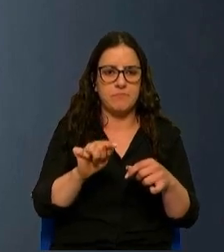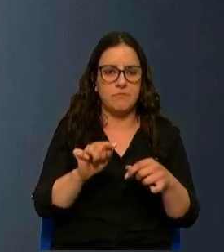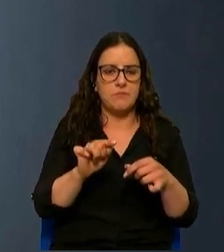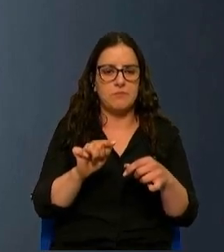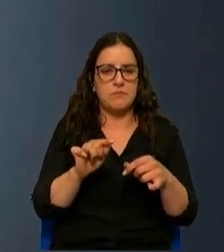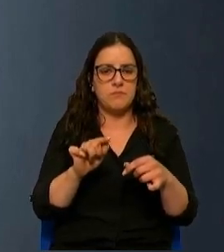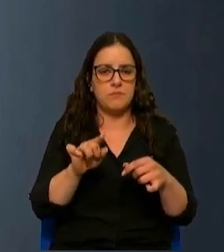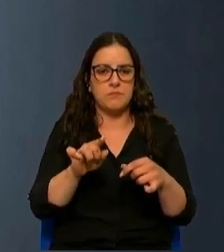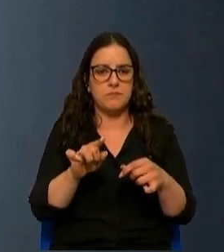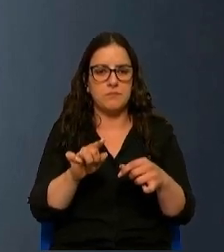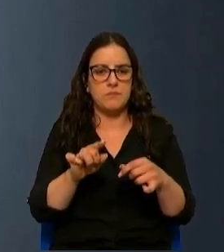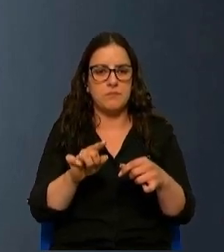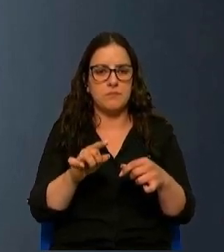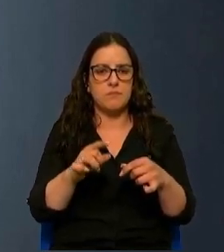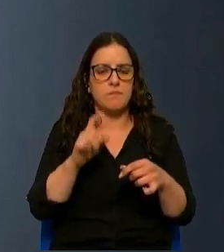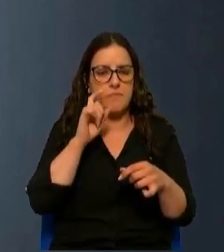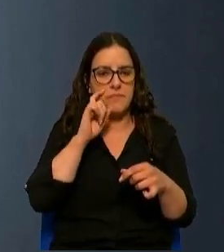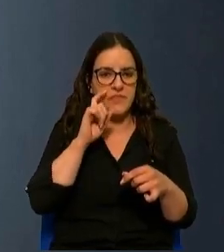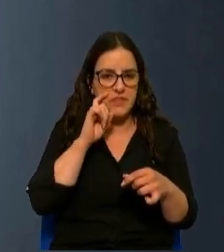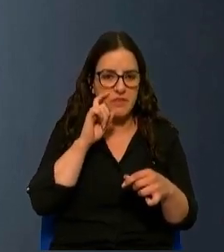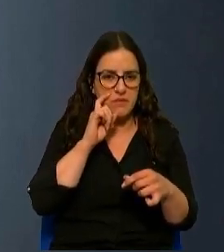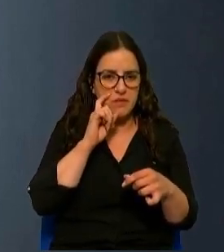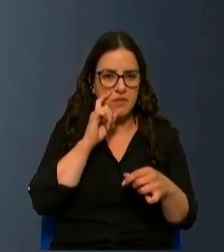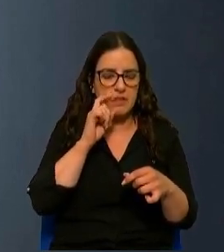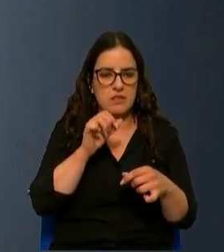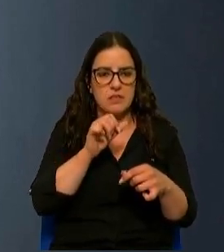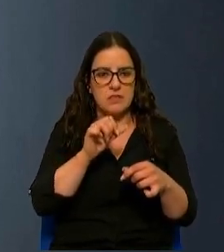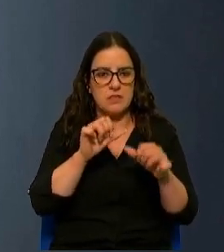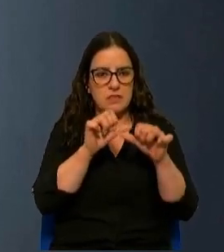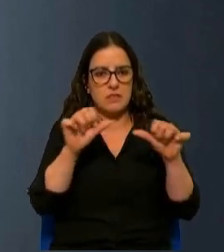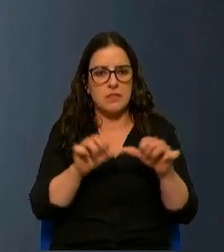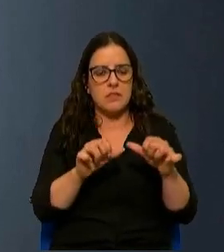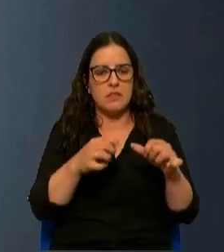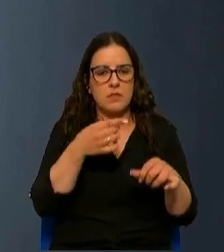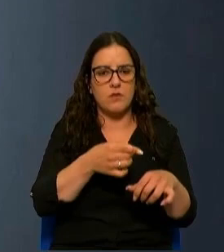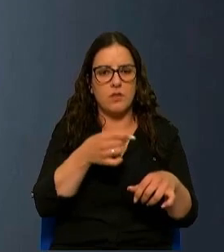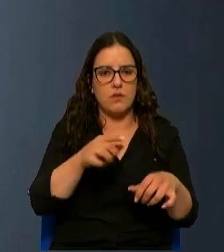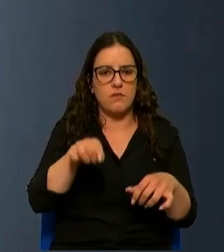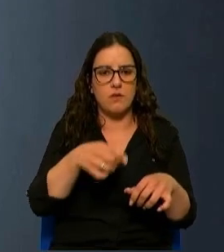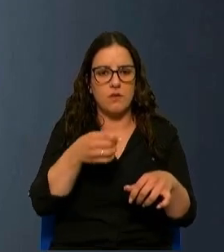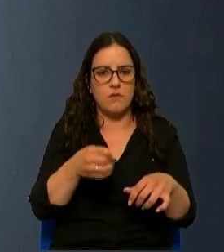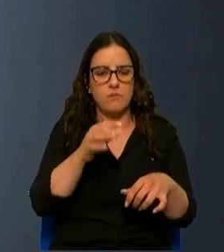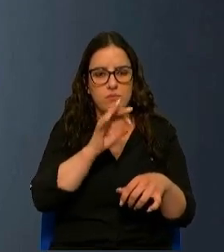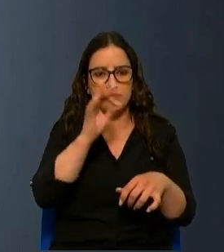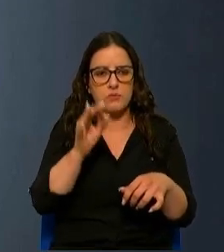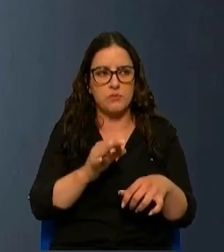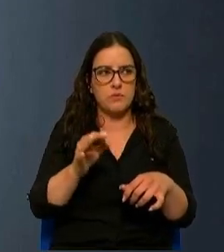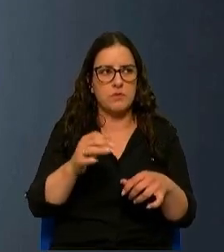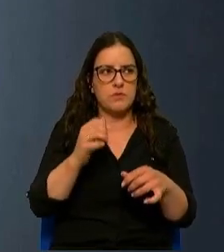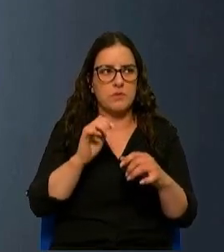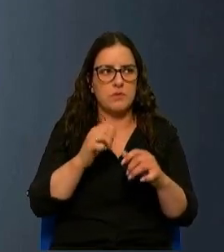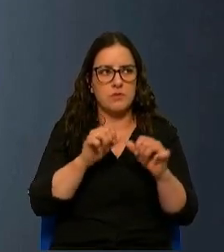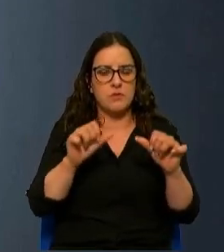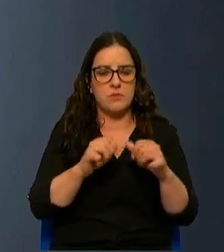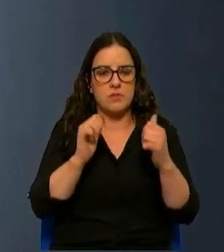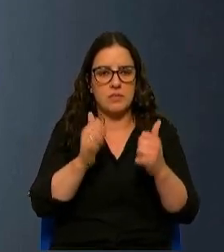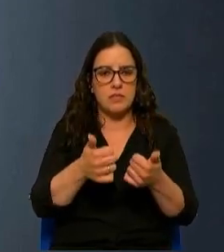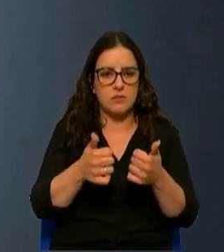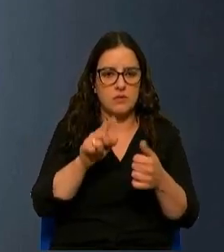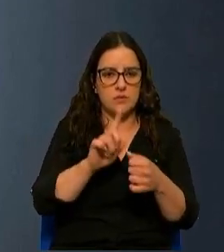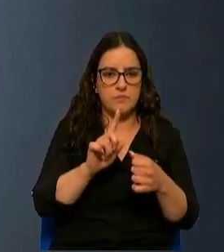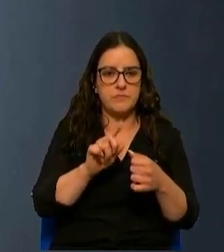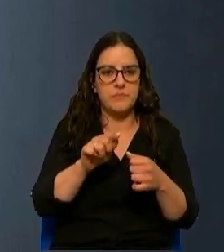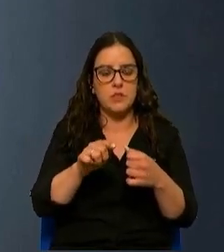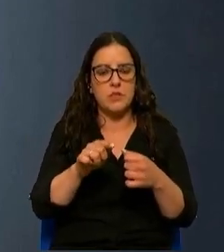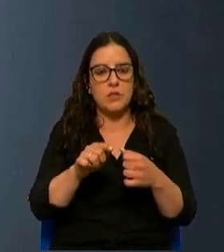you're not judged by the 99.9% of correct cases. You're judged by how badly you fail or how